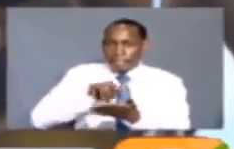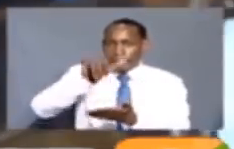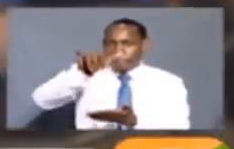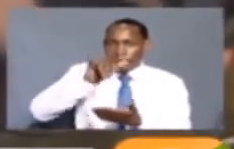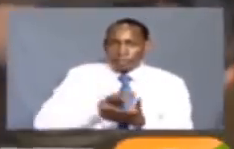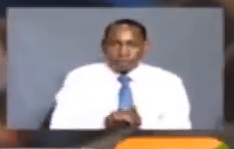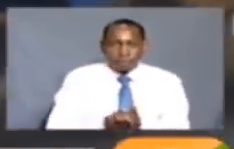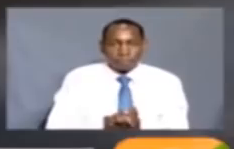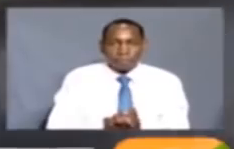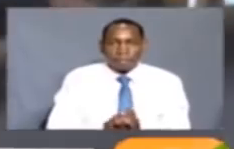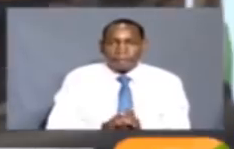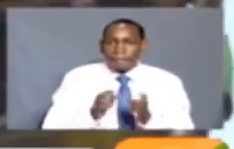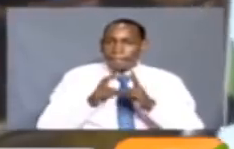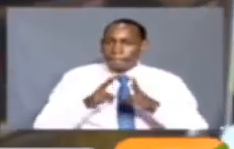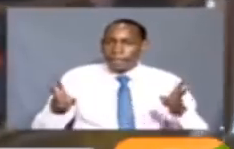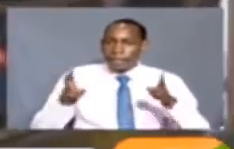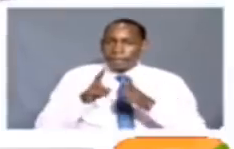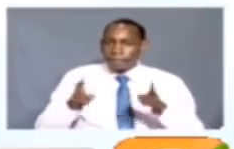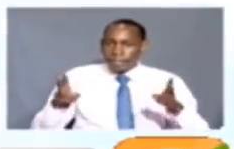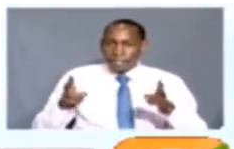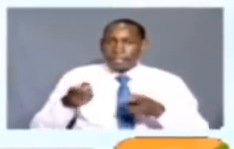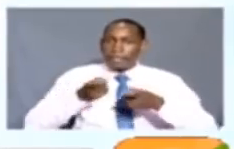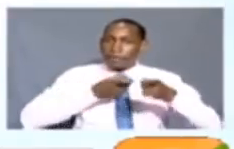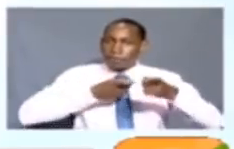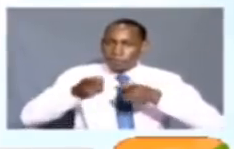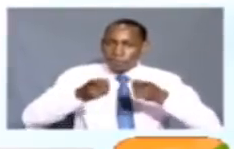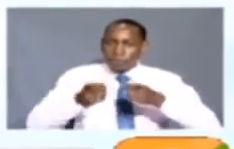It's very, very highly regulated.